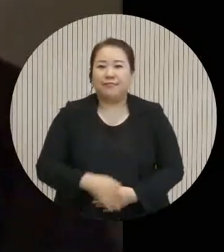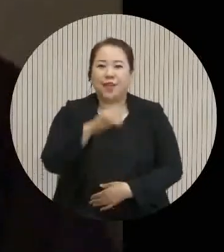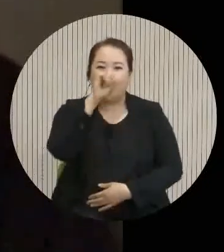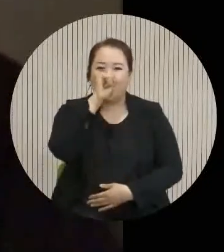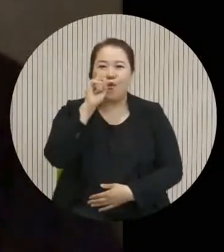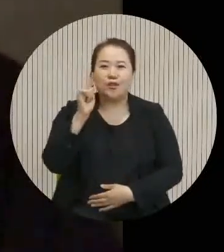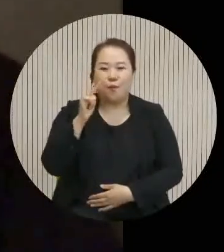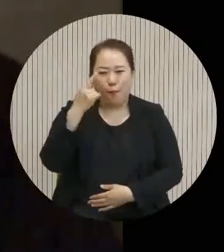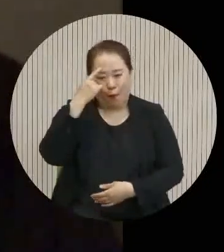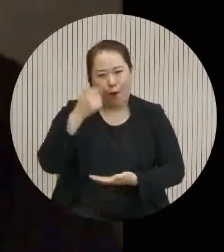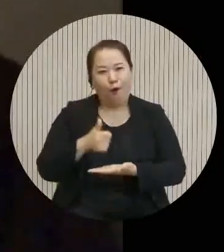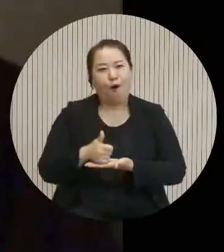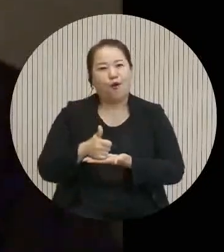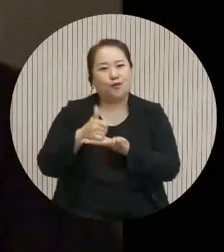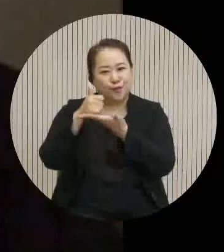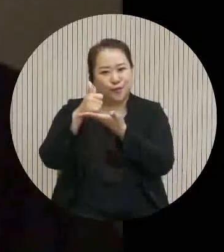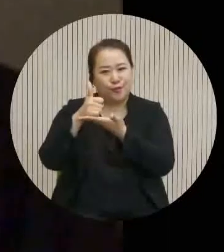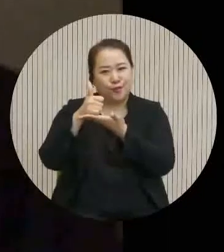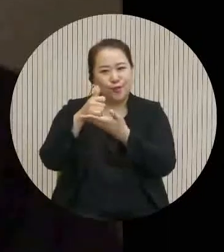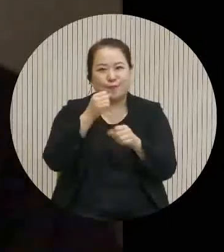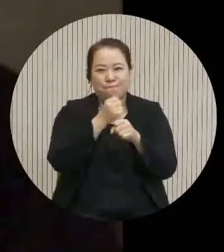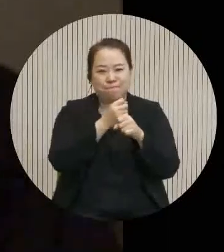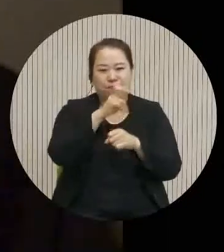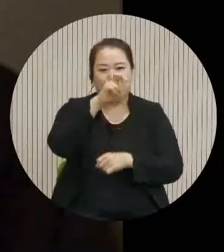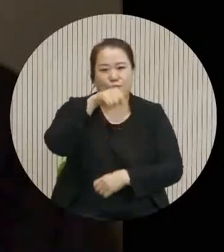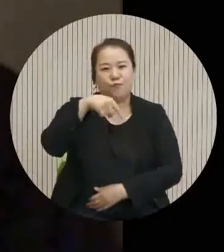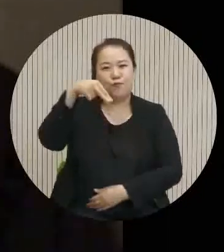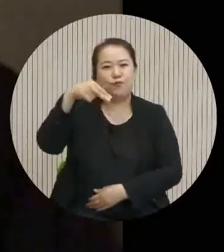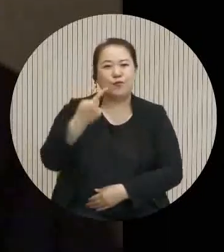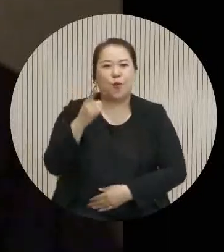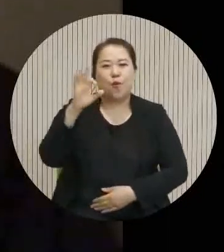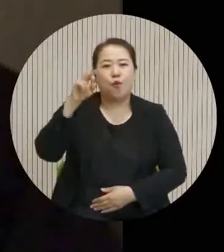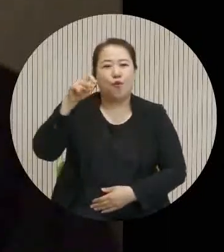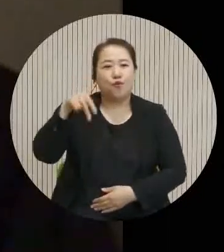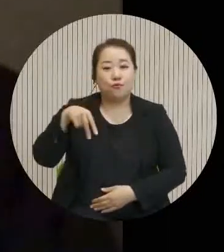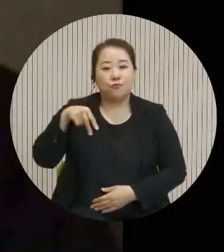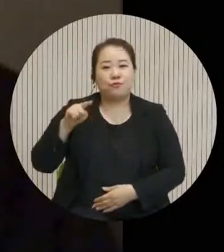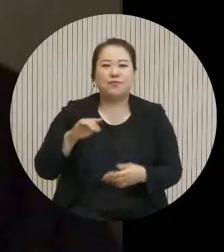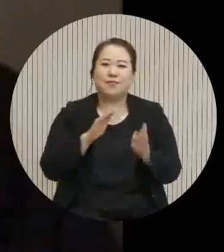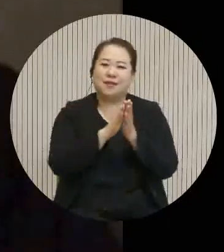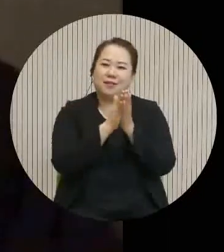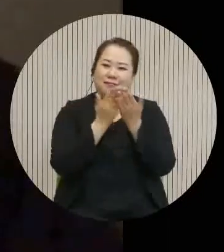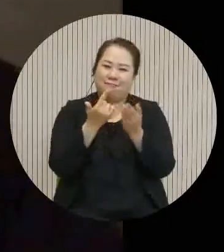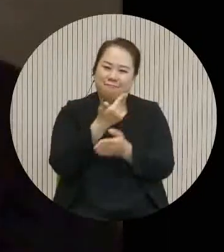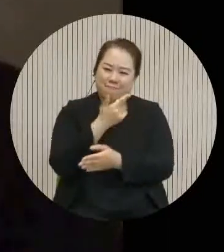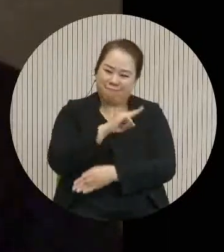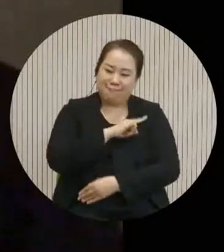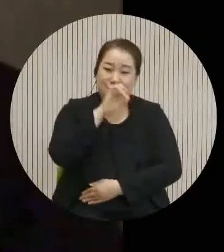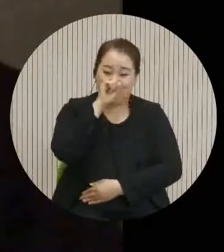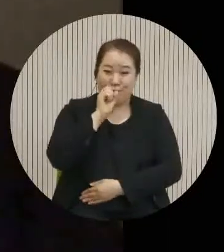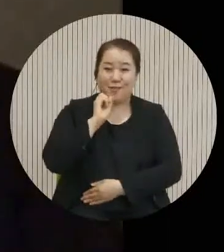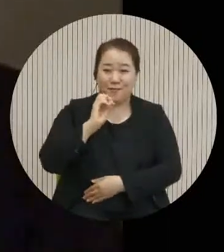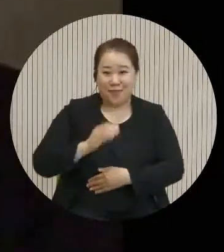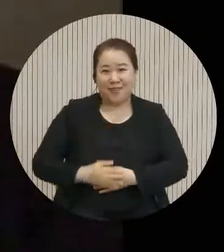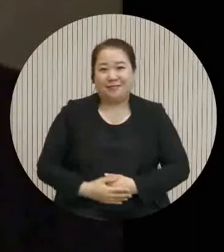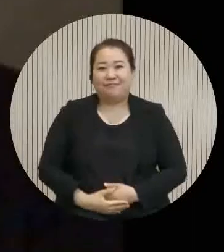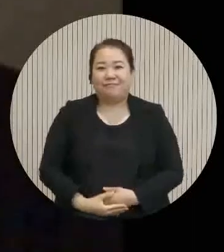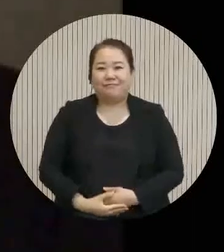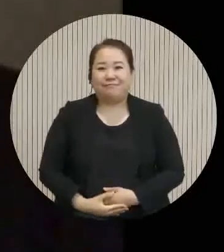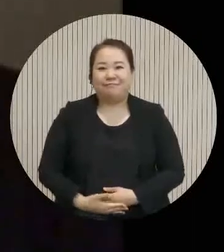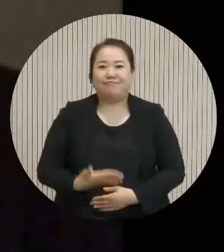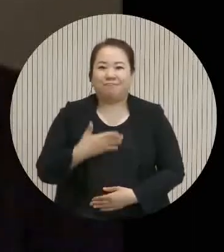monk. He said his Korean reading helped him develop his Korean so well, he became a